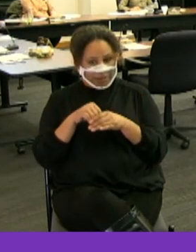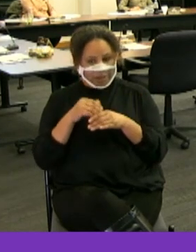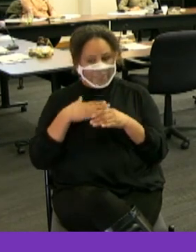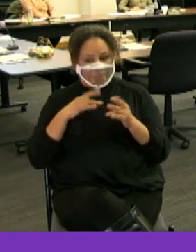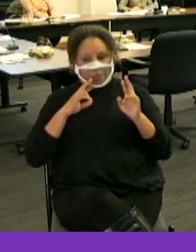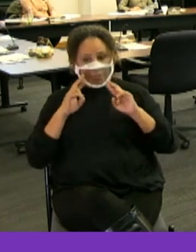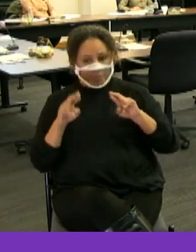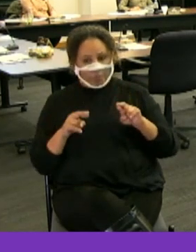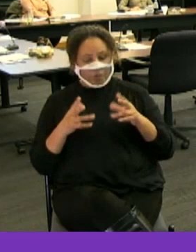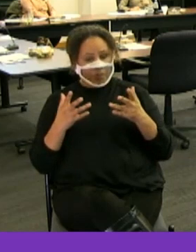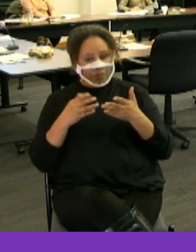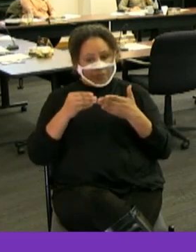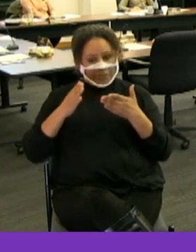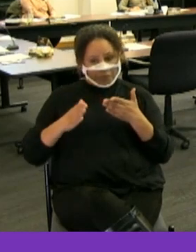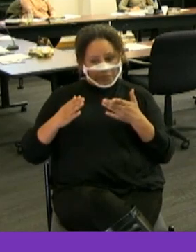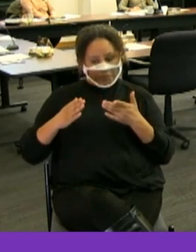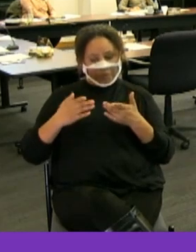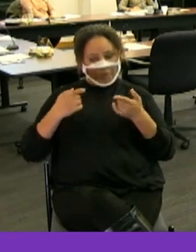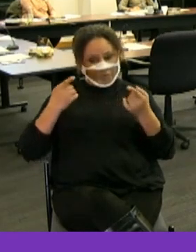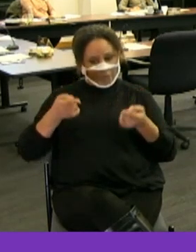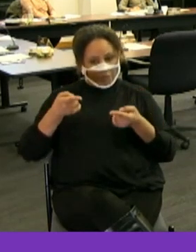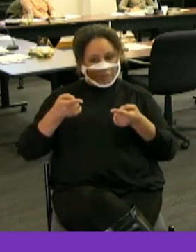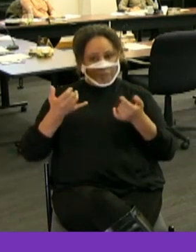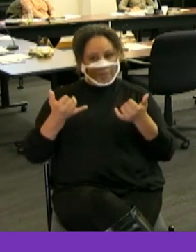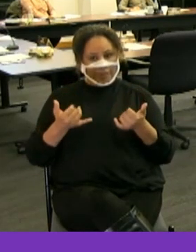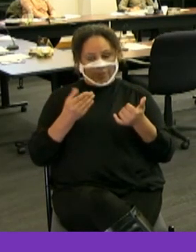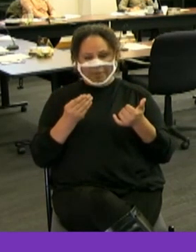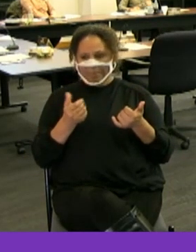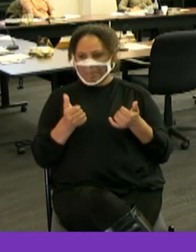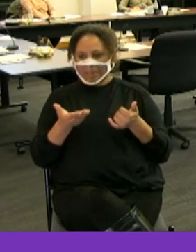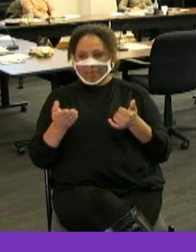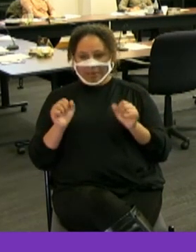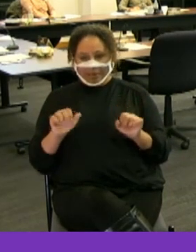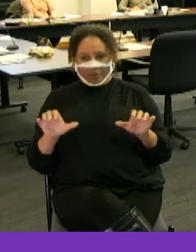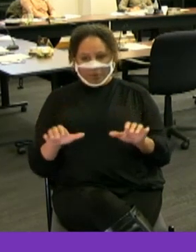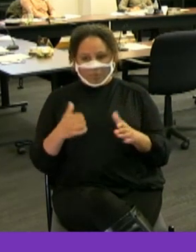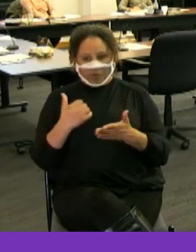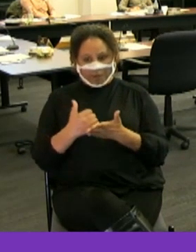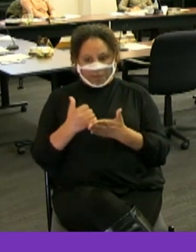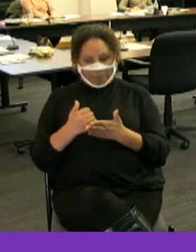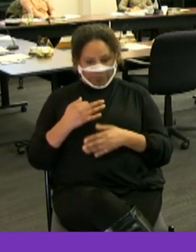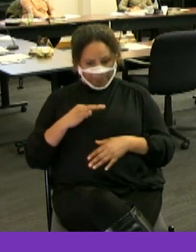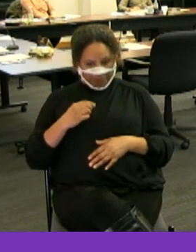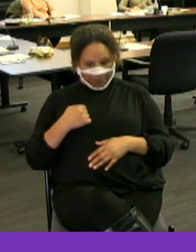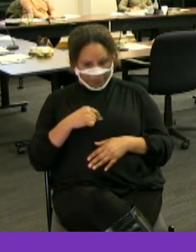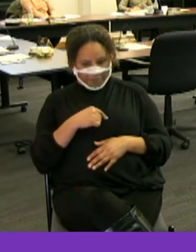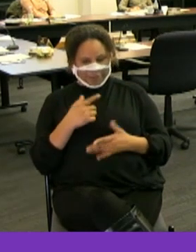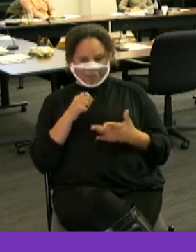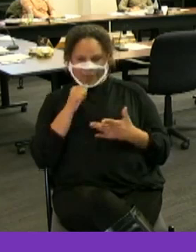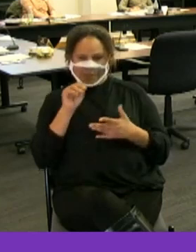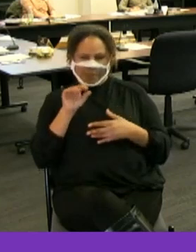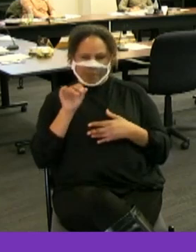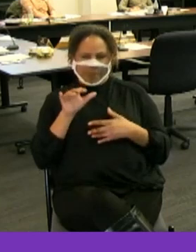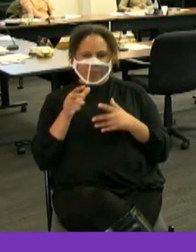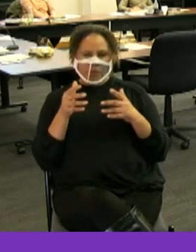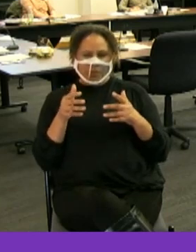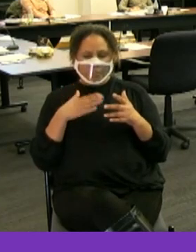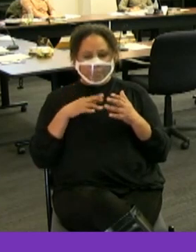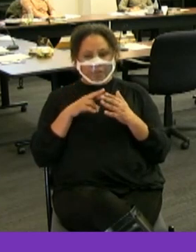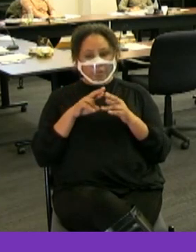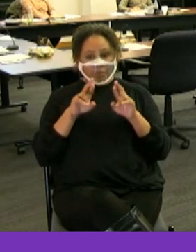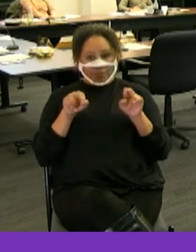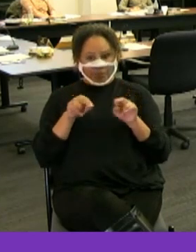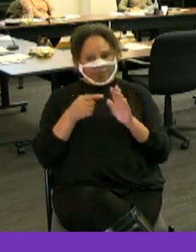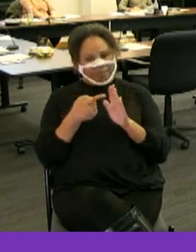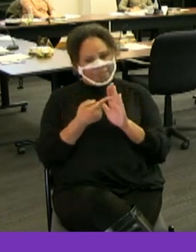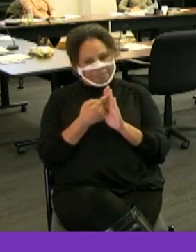of what students are struggling with at the moment and anything they can do to help would really benefit us. Again, I'm not trying to give too much because my report says it all,